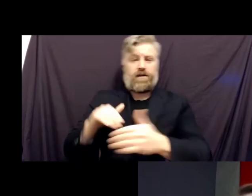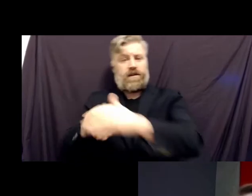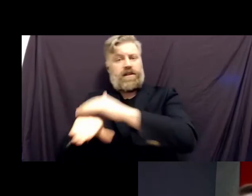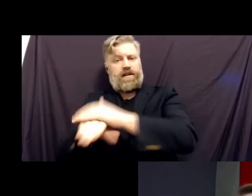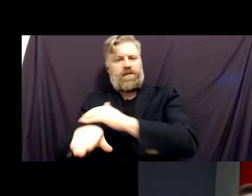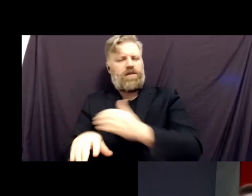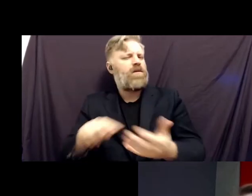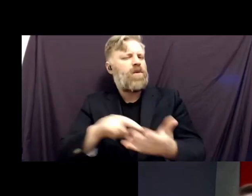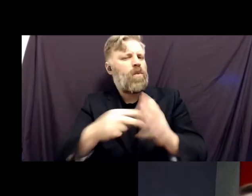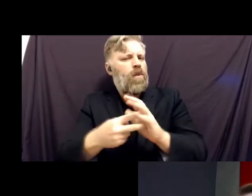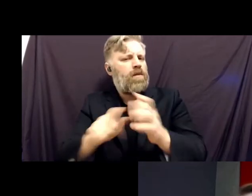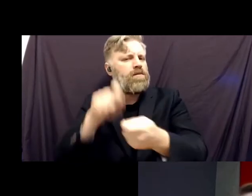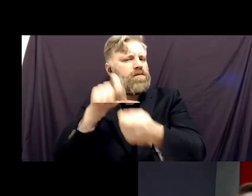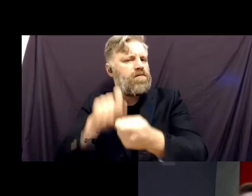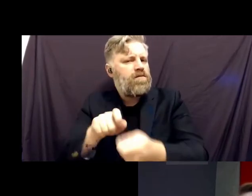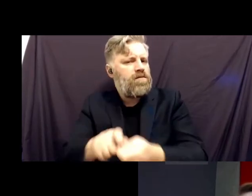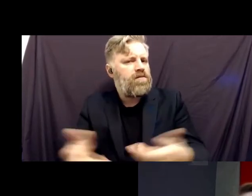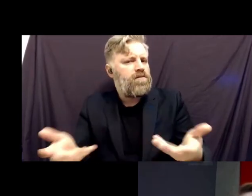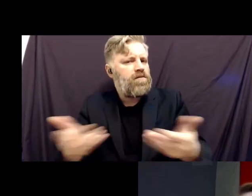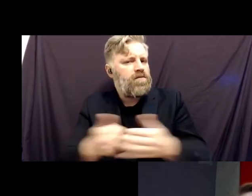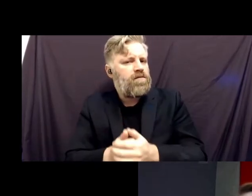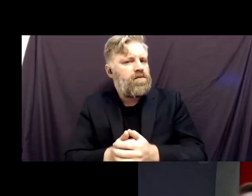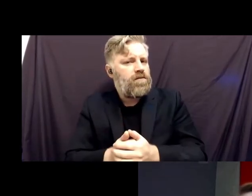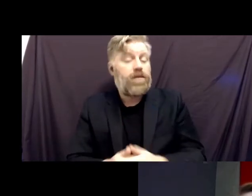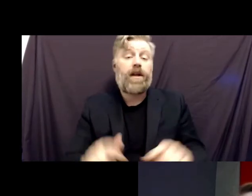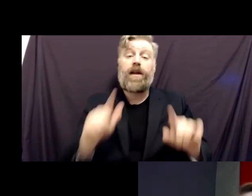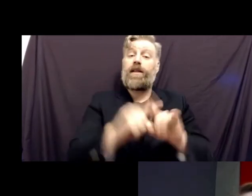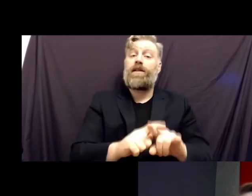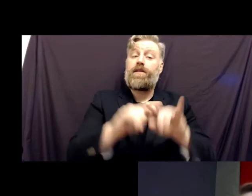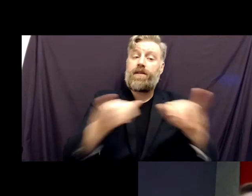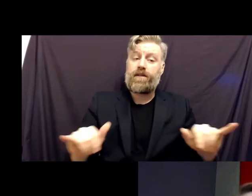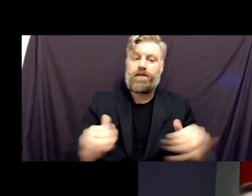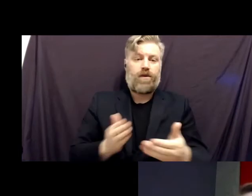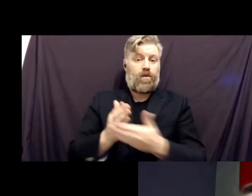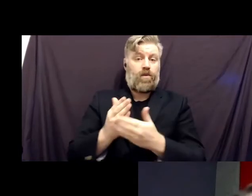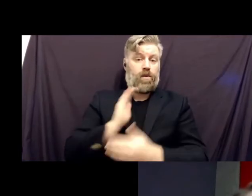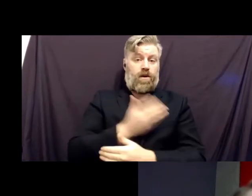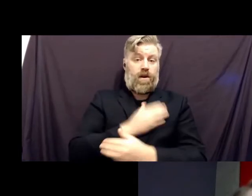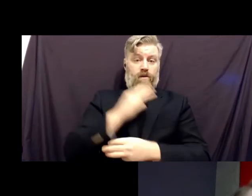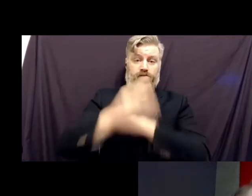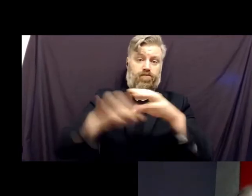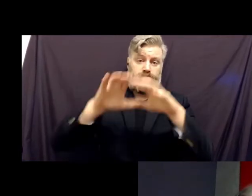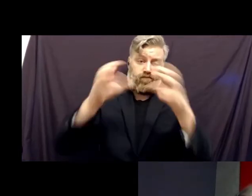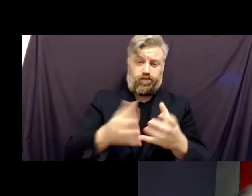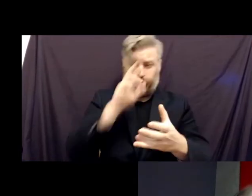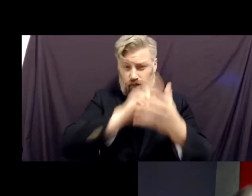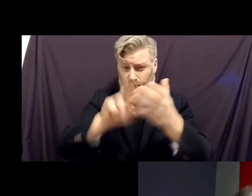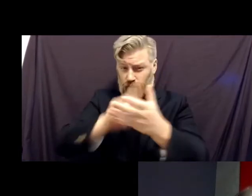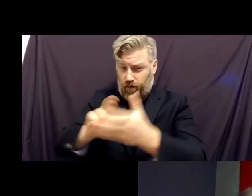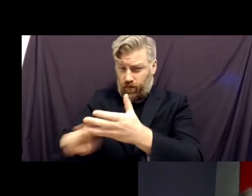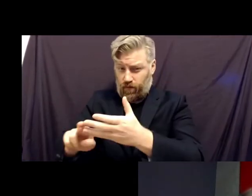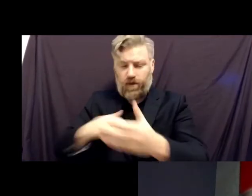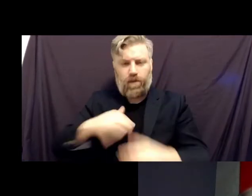context. On the other hand, through our global research, we found an